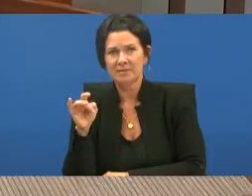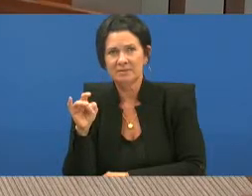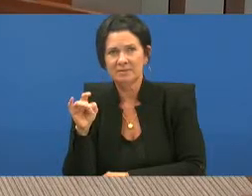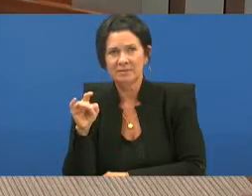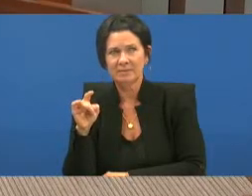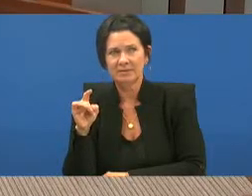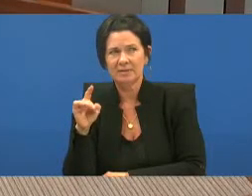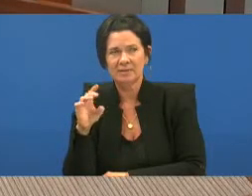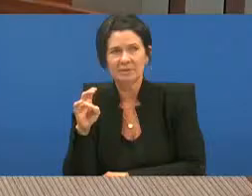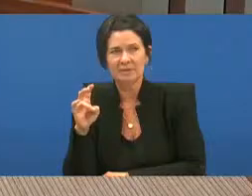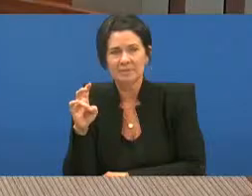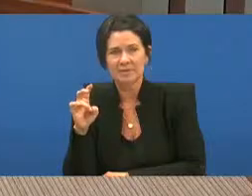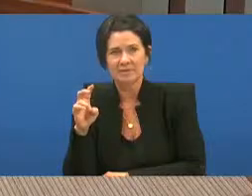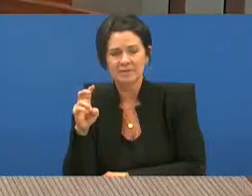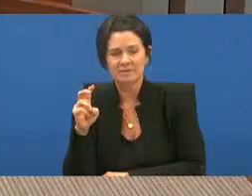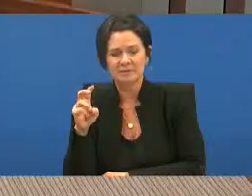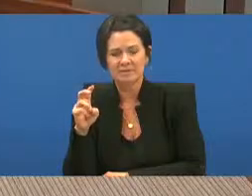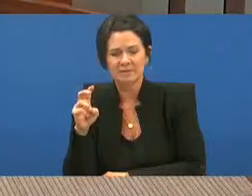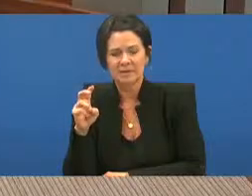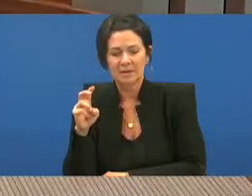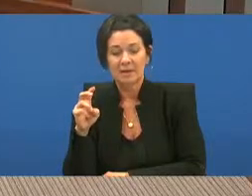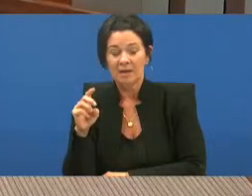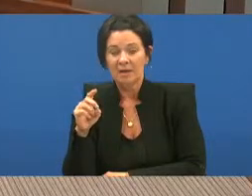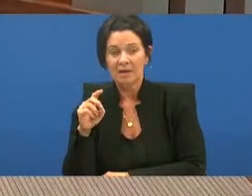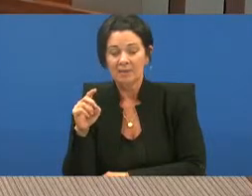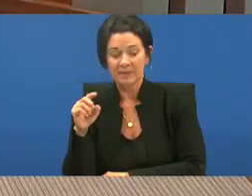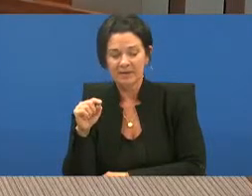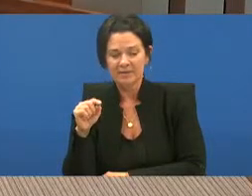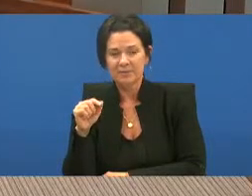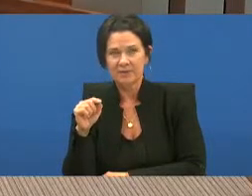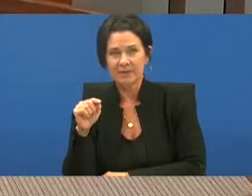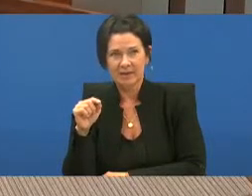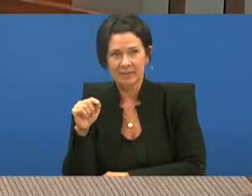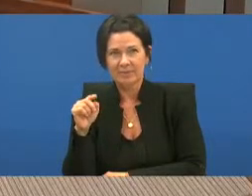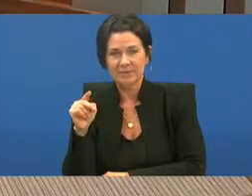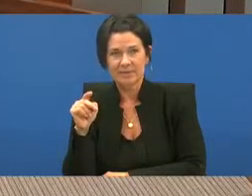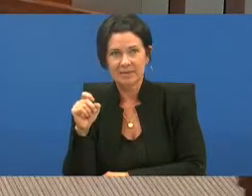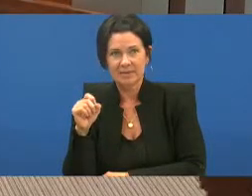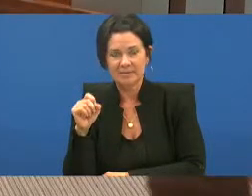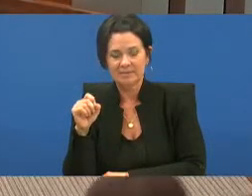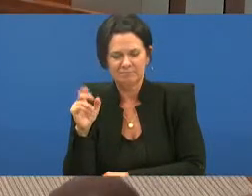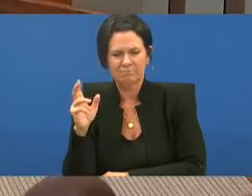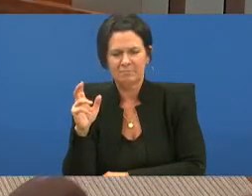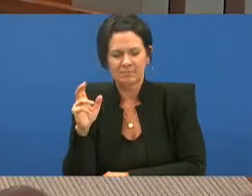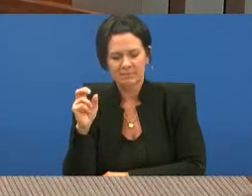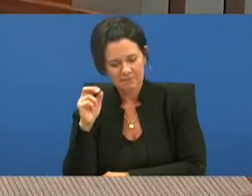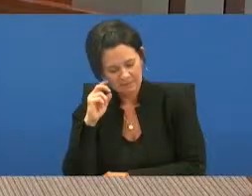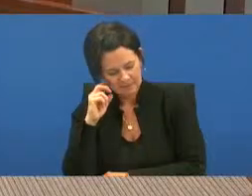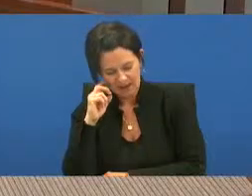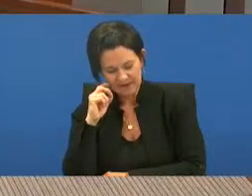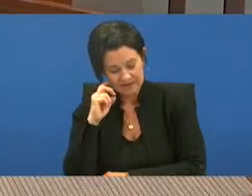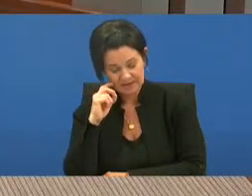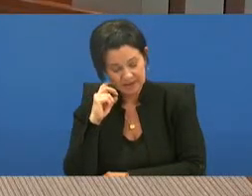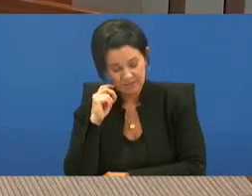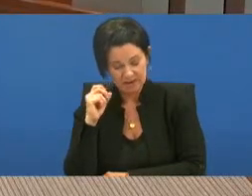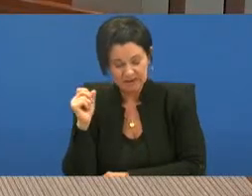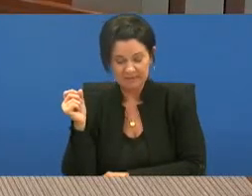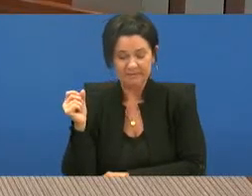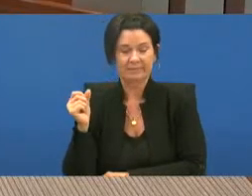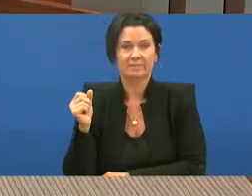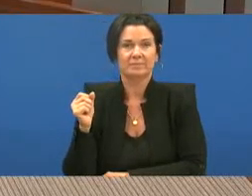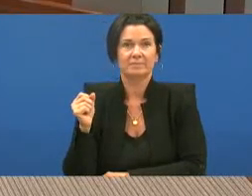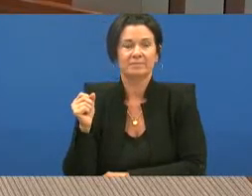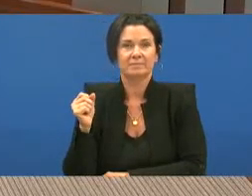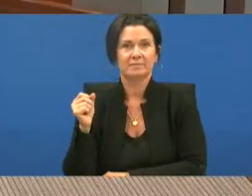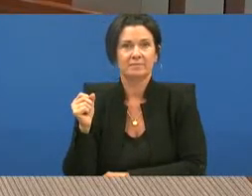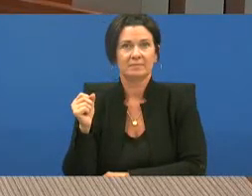In the amount of $625,000 and appropriating $625,000 for such purpose by the parish attorney. Anyone